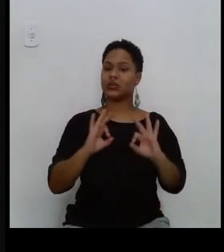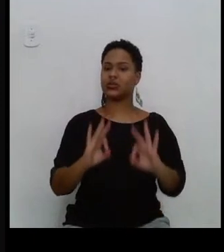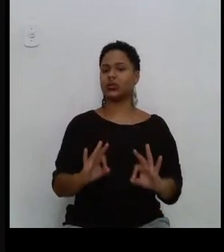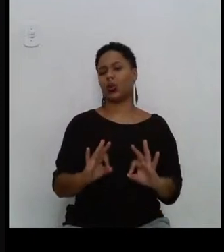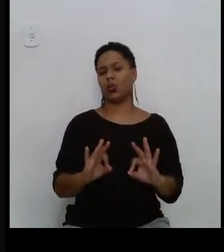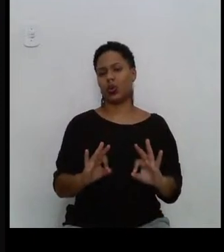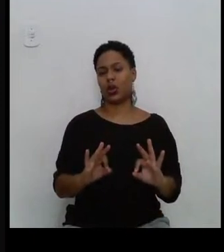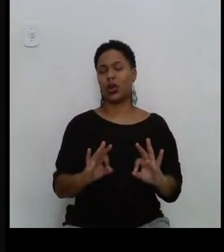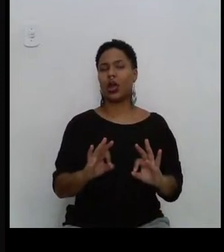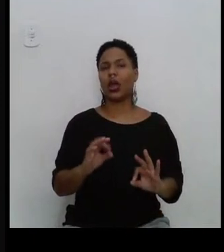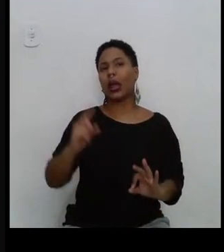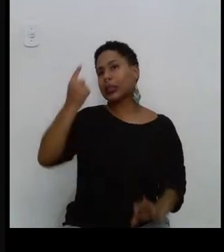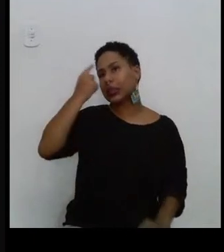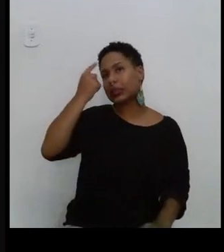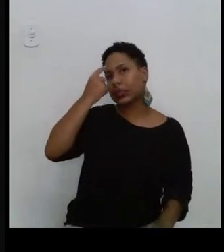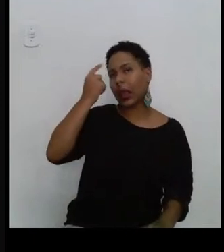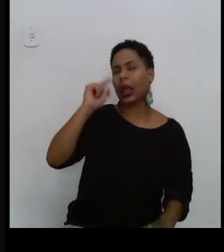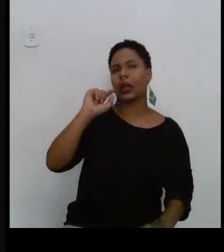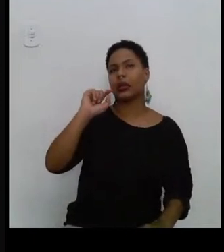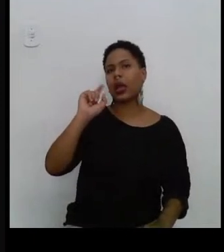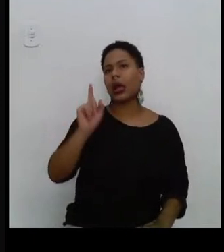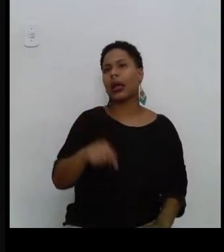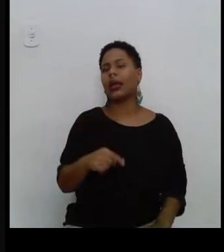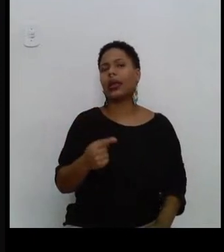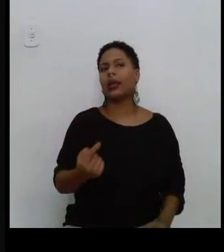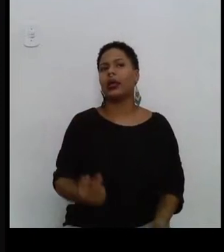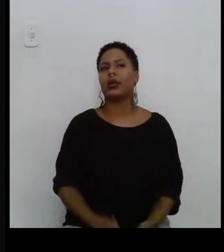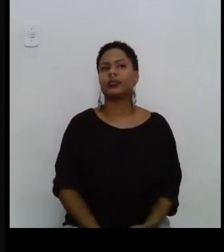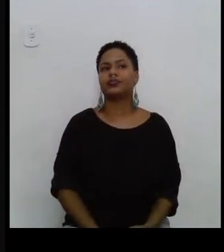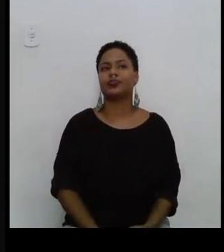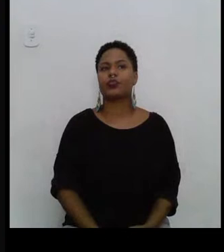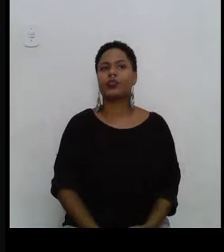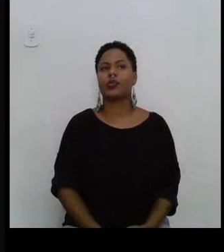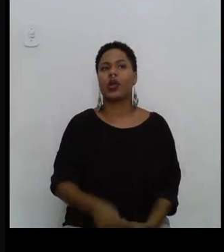a Samsung quer minha avó achou olha